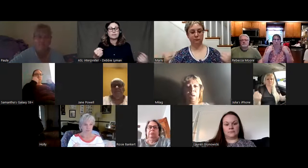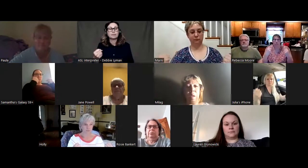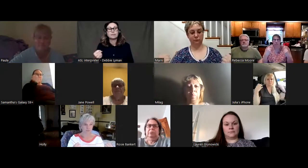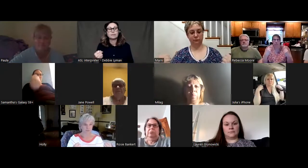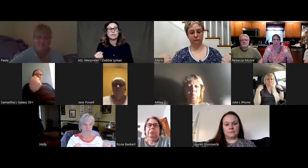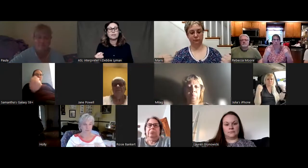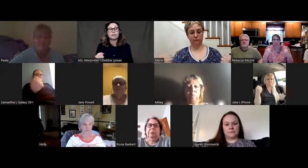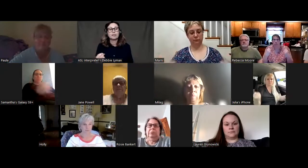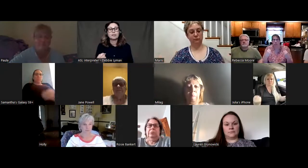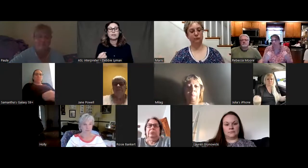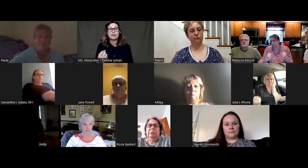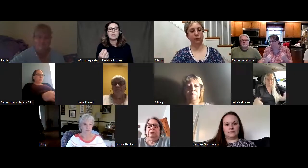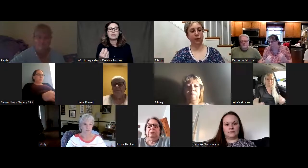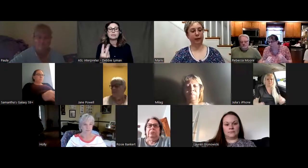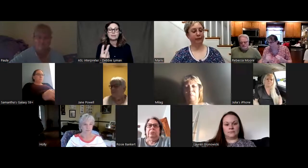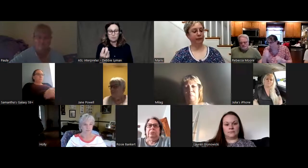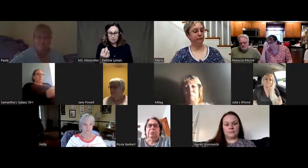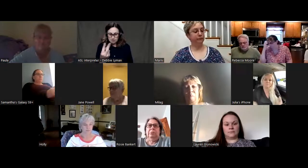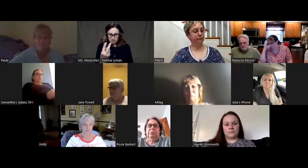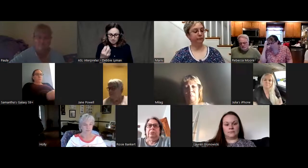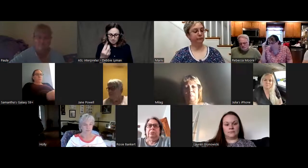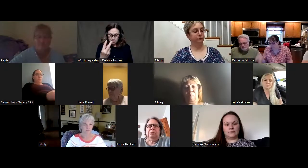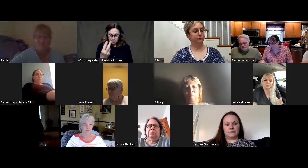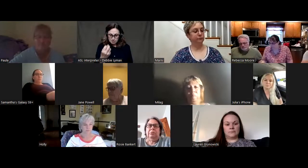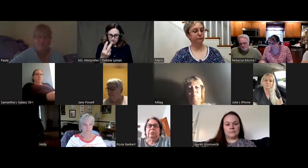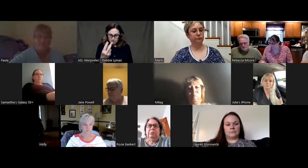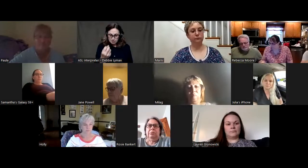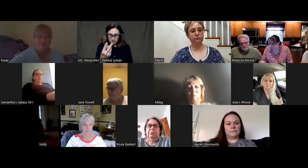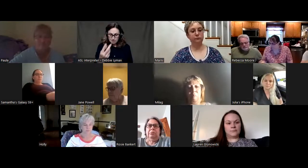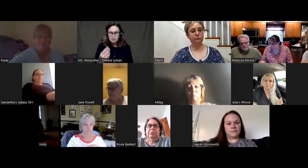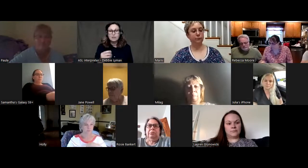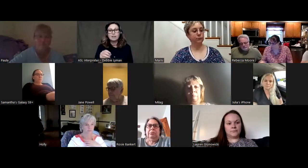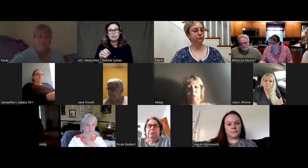brave. Okay.